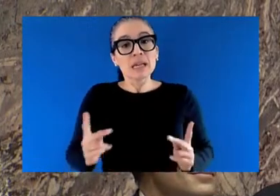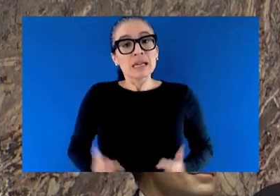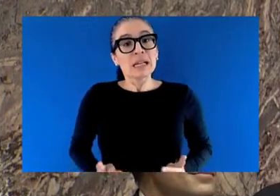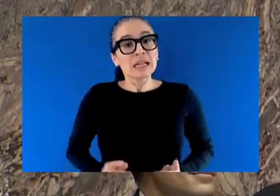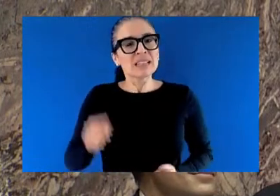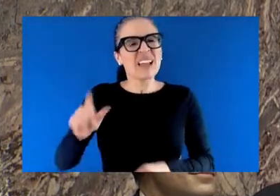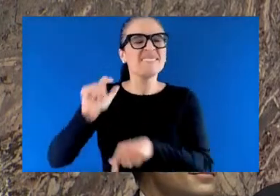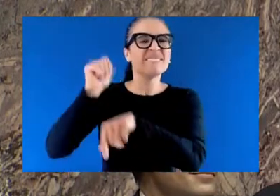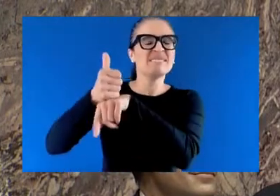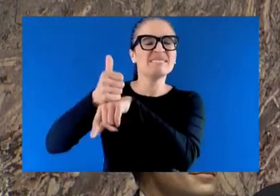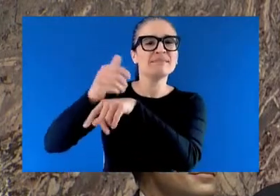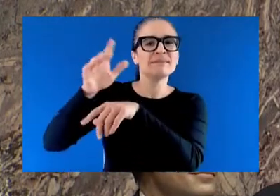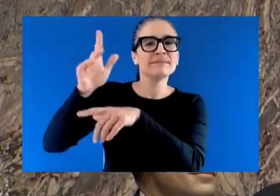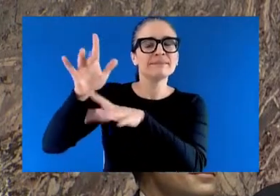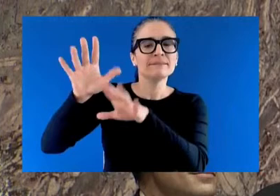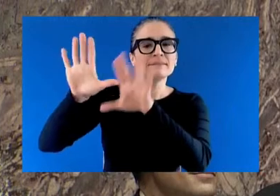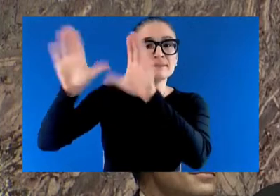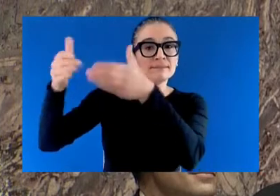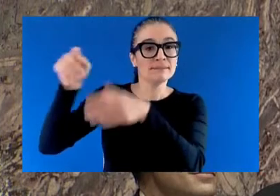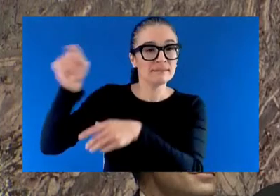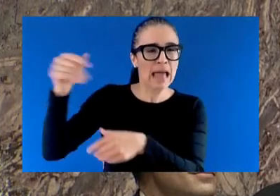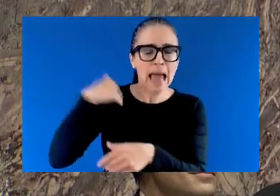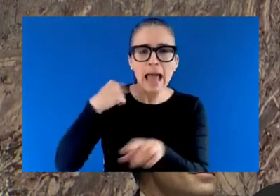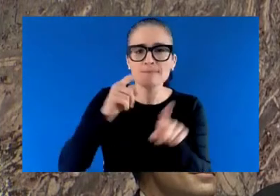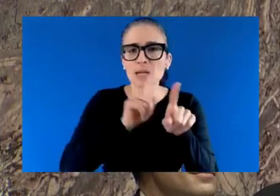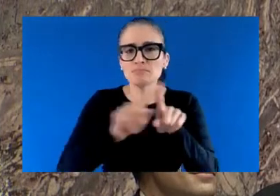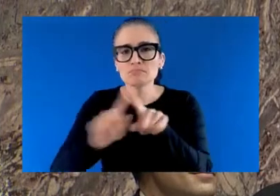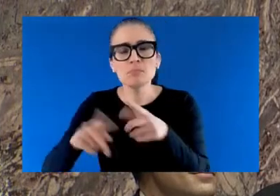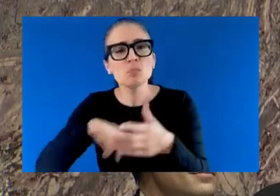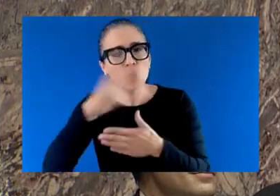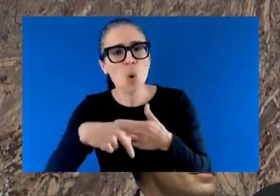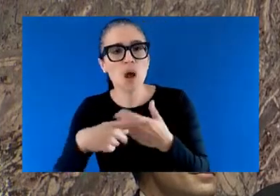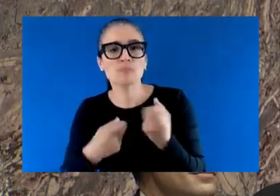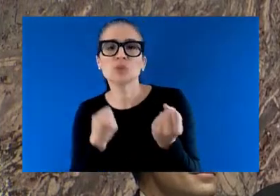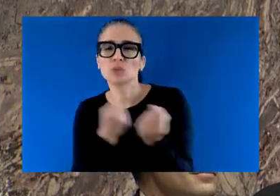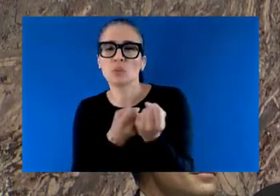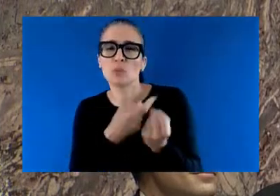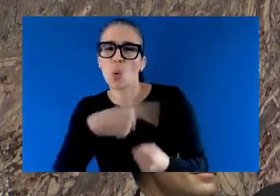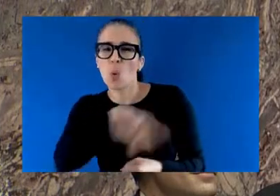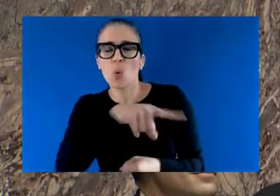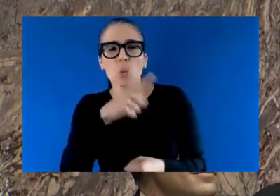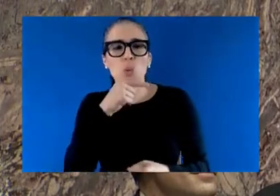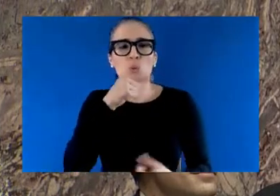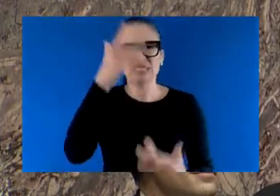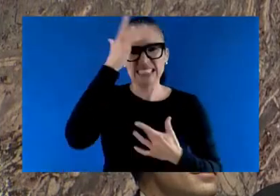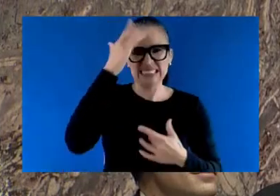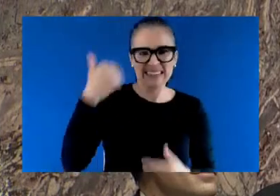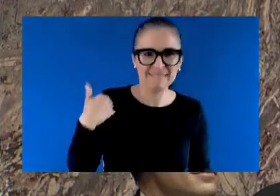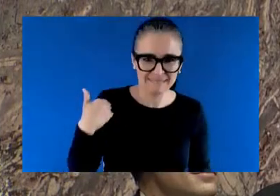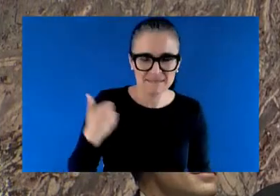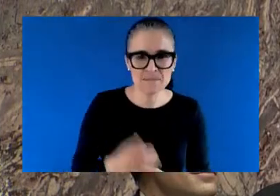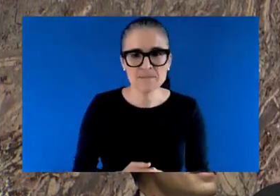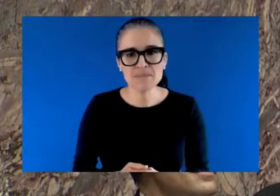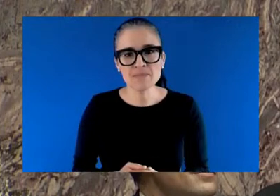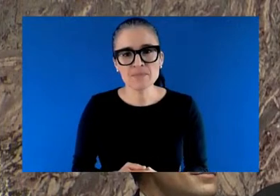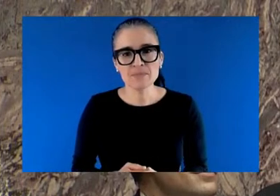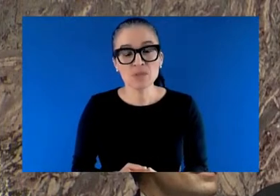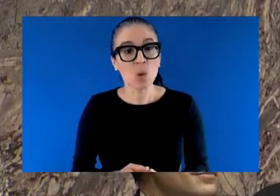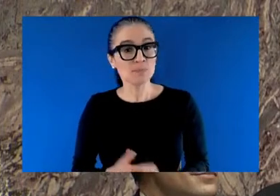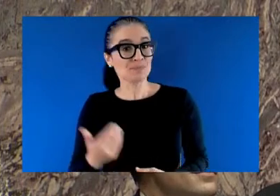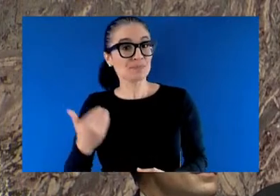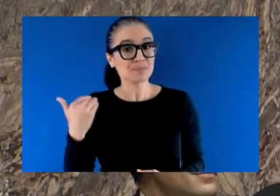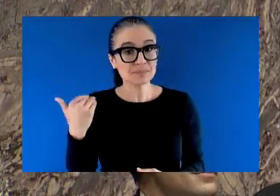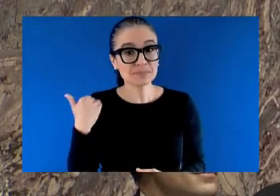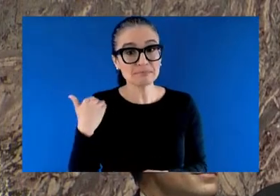of those living with kidney disease and their families, including the newly launched Kidney Wellness Hub. Please join